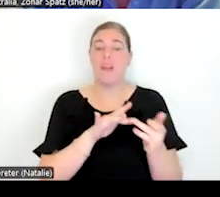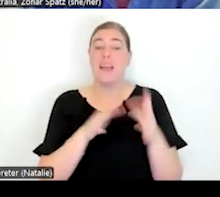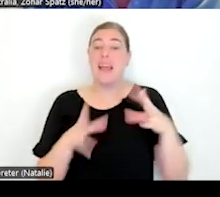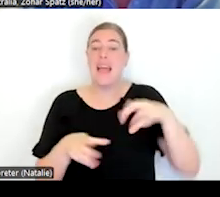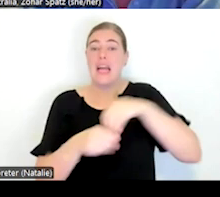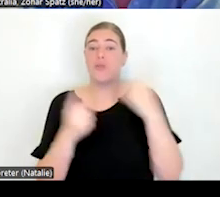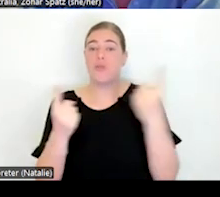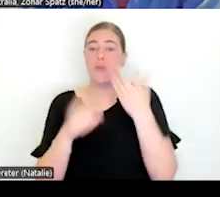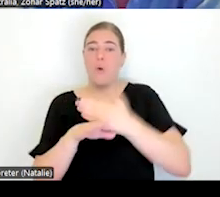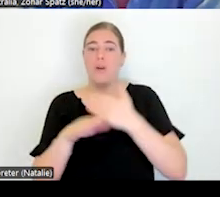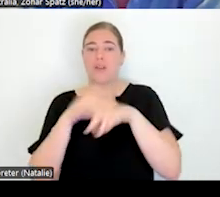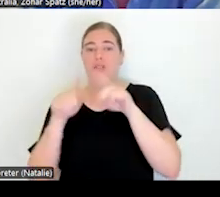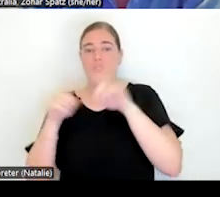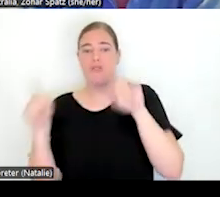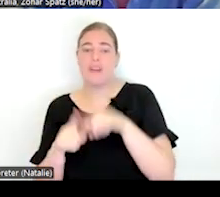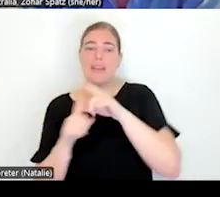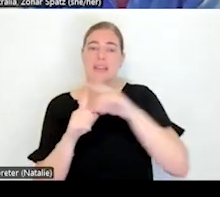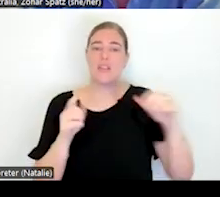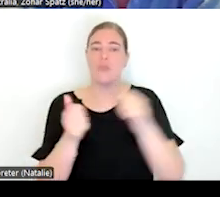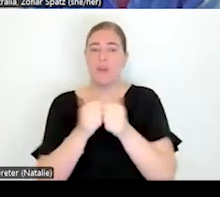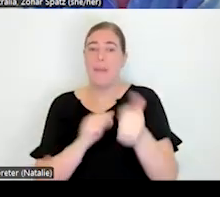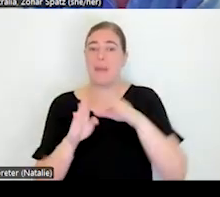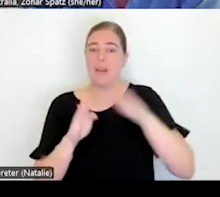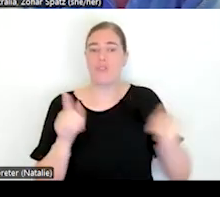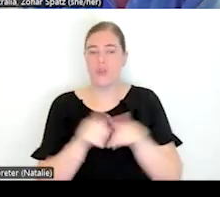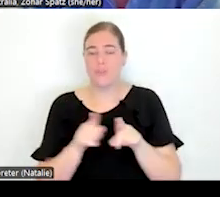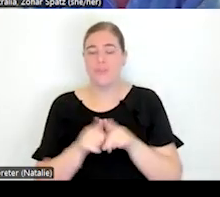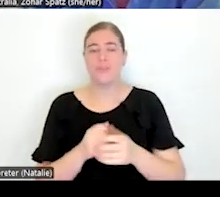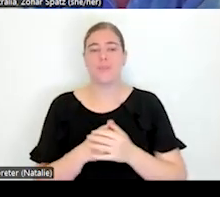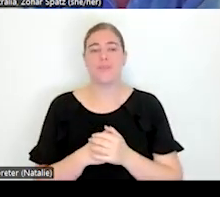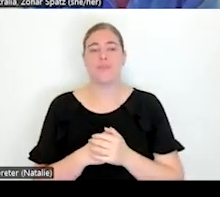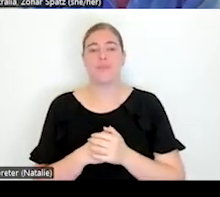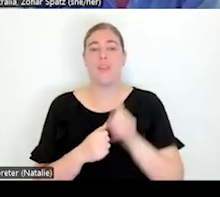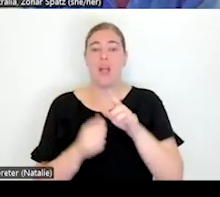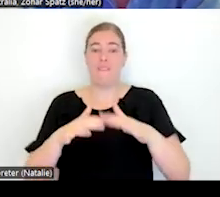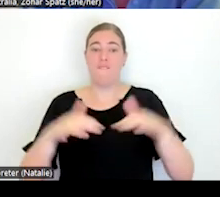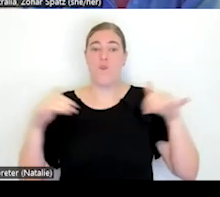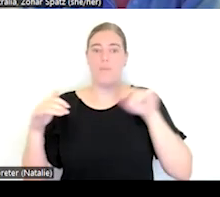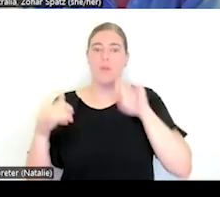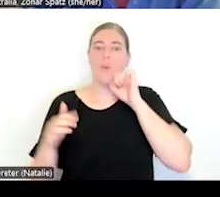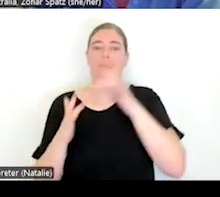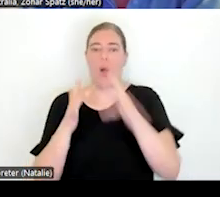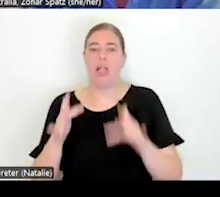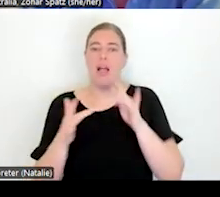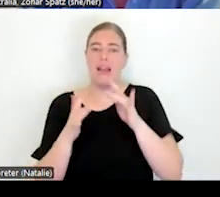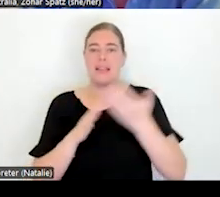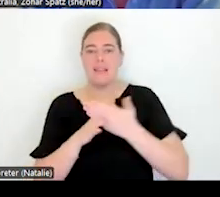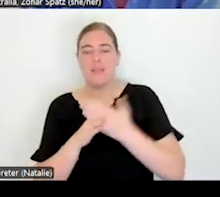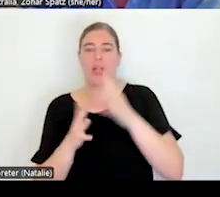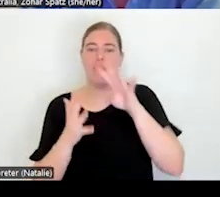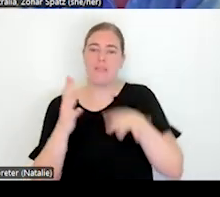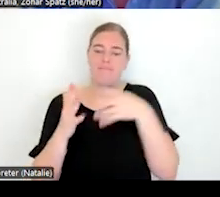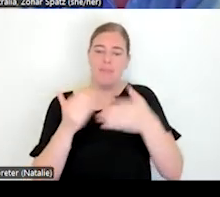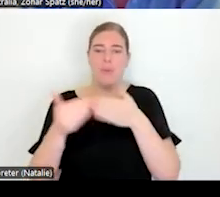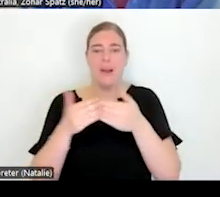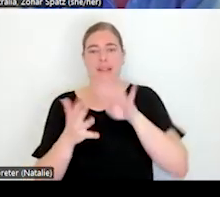games industries. The forums will be a series of online, accessible, scheduled events. These will be